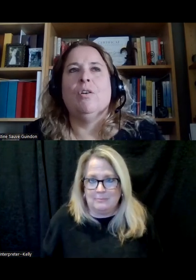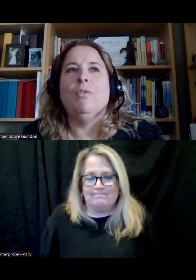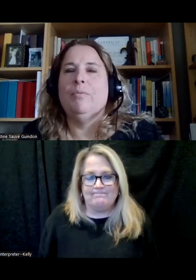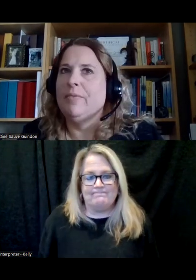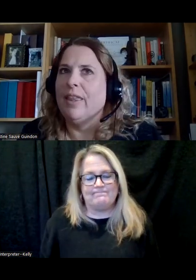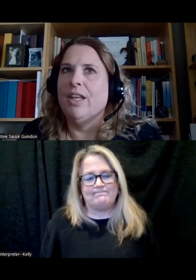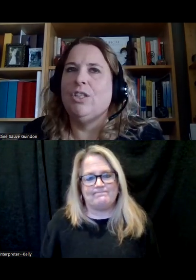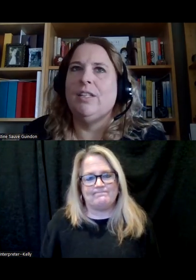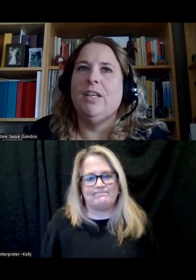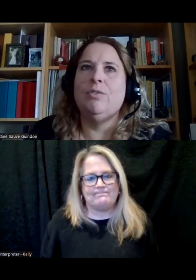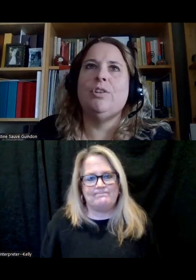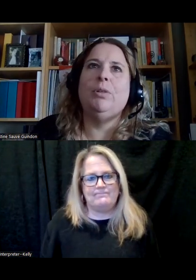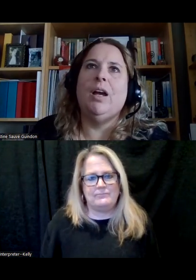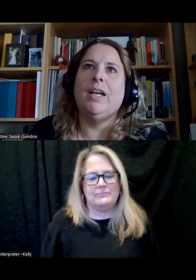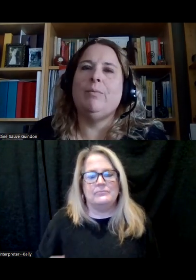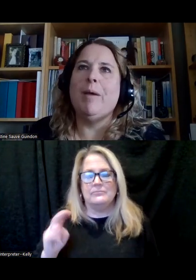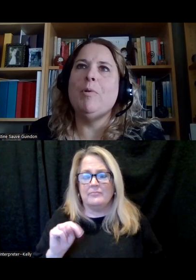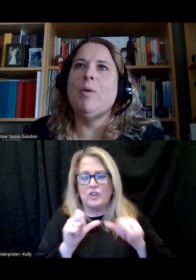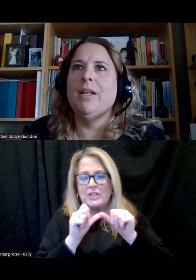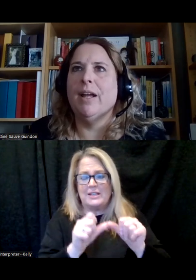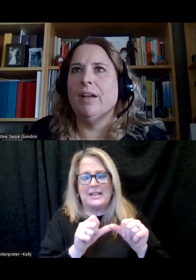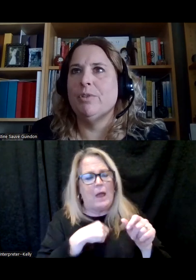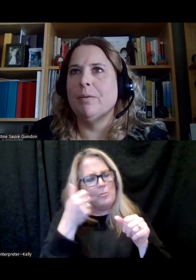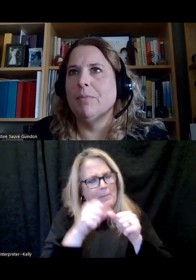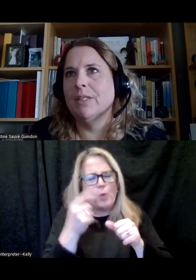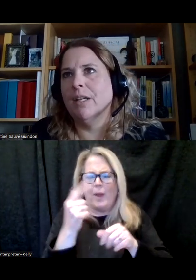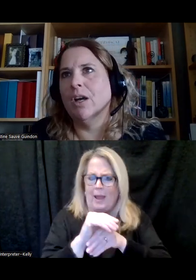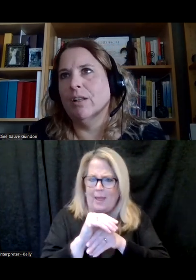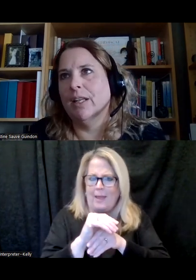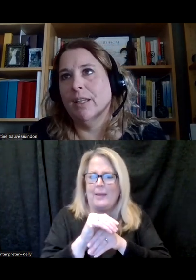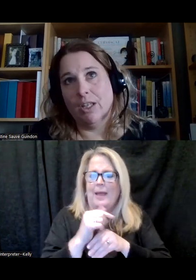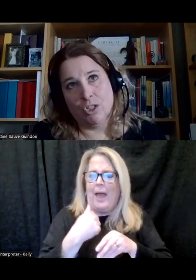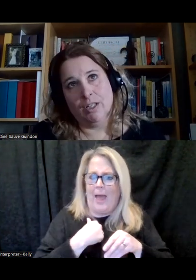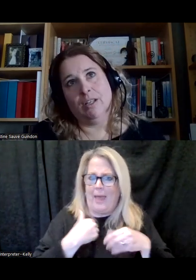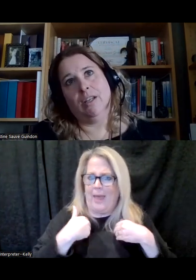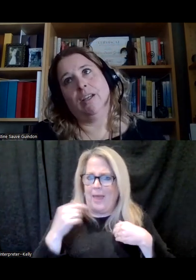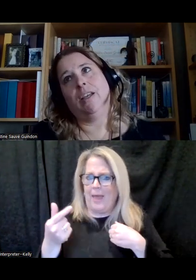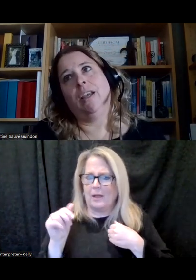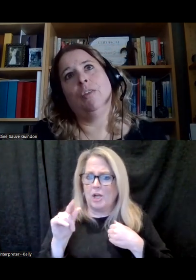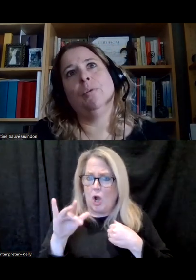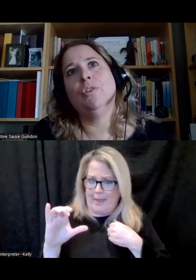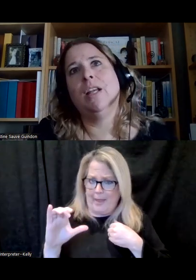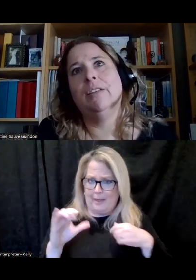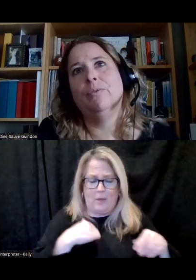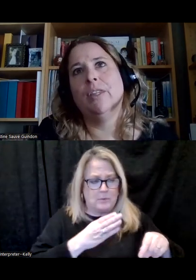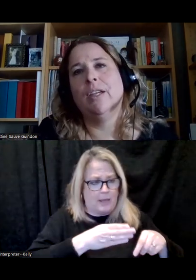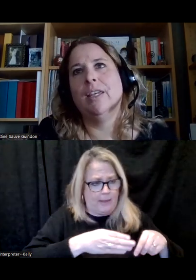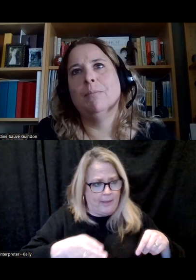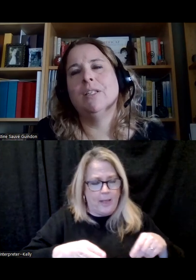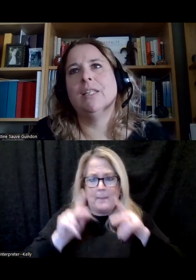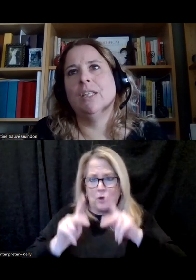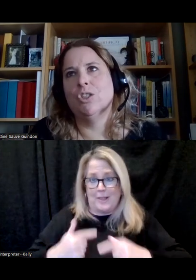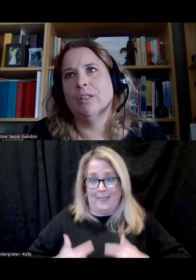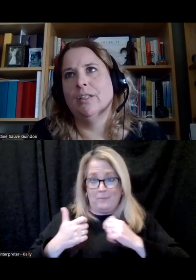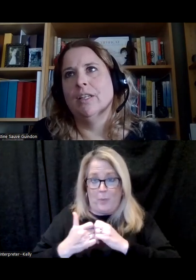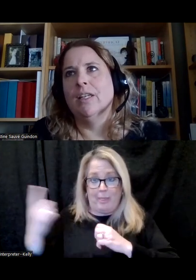So, and then she continues in her blog. I remember one night I was mincing garlic in the kitchen, and the person I lived with came